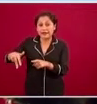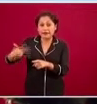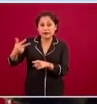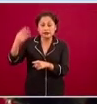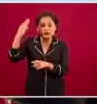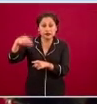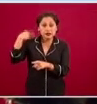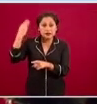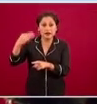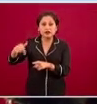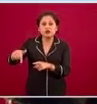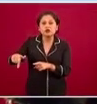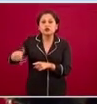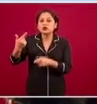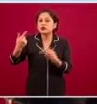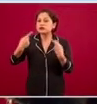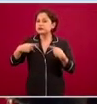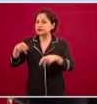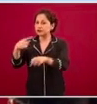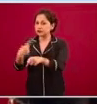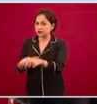we had been experiencing a daily